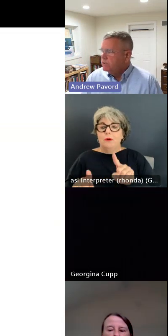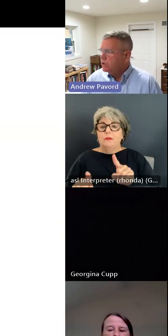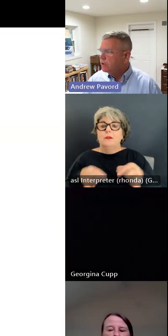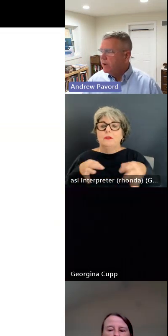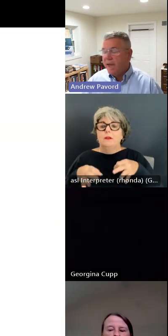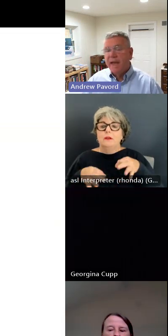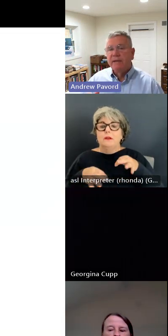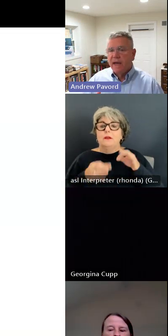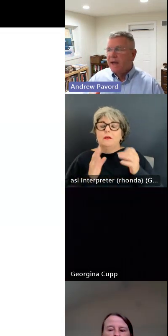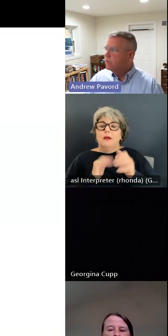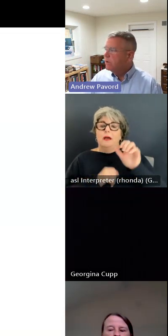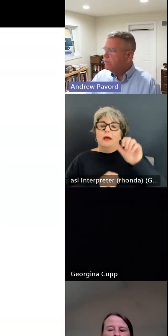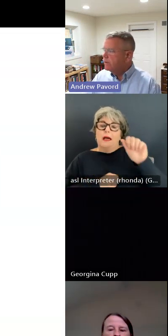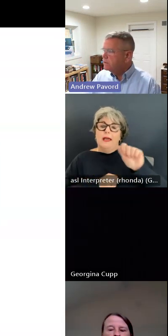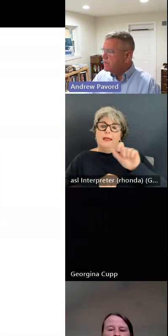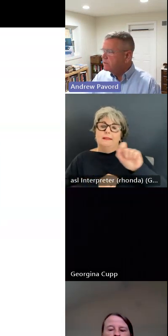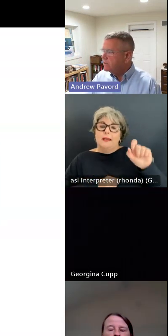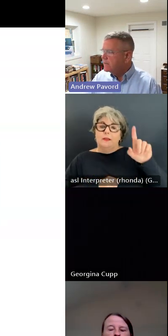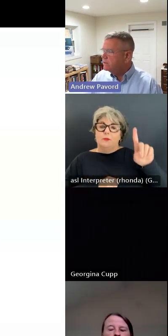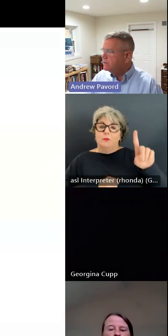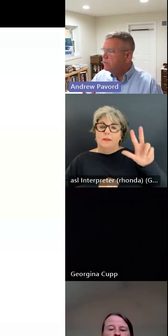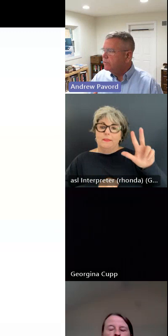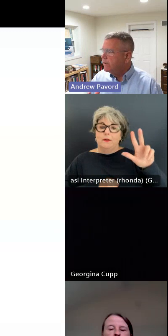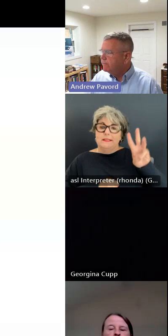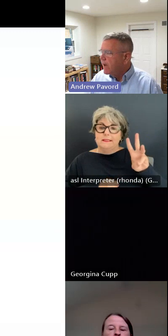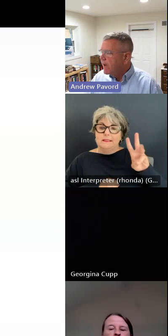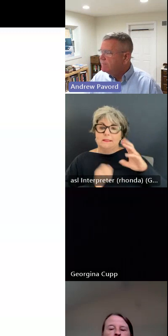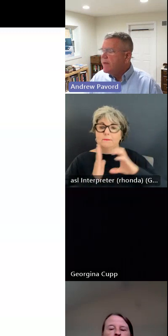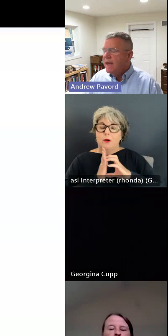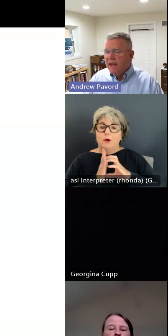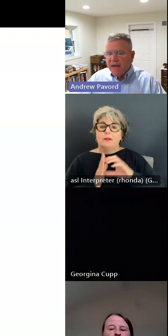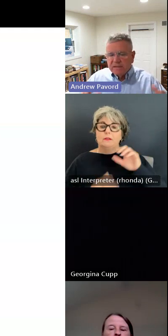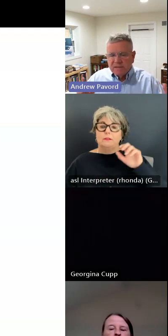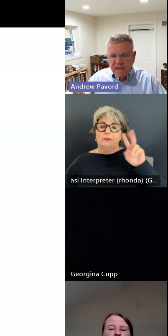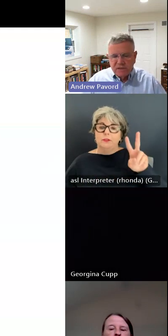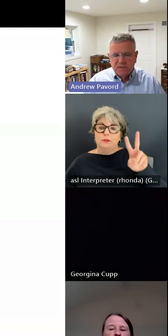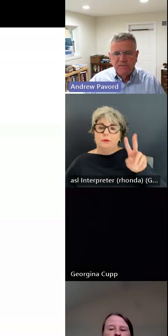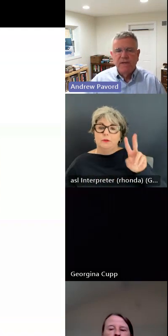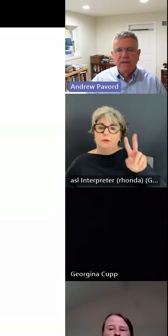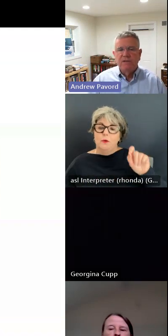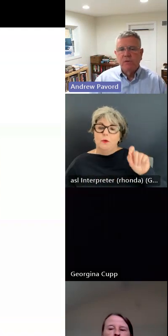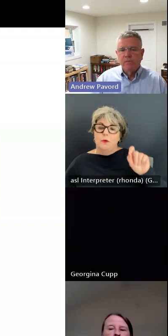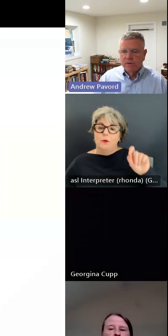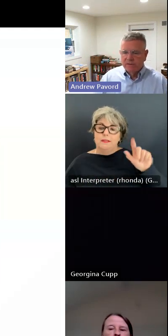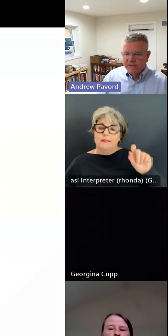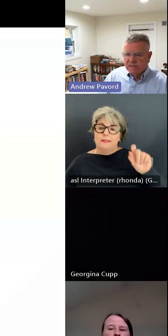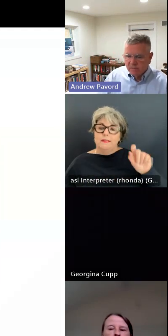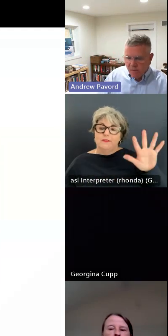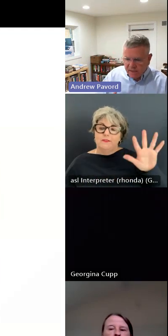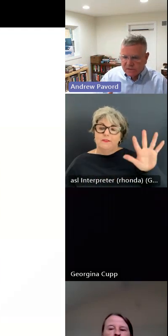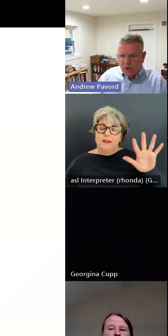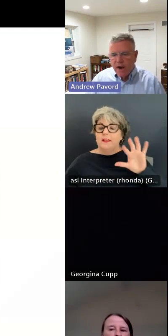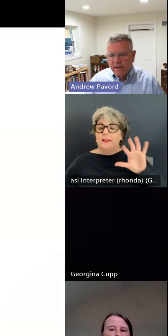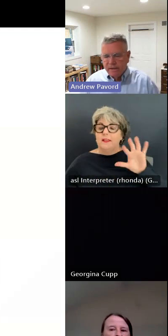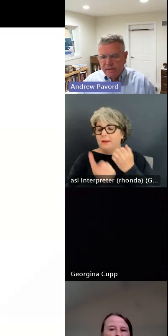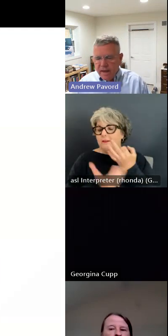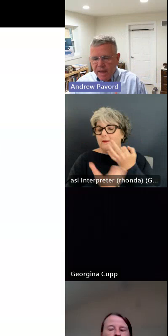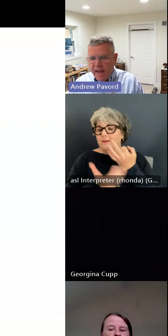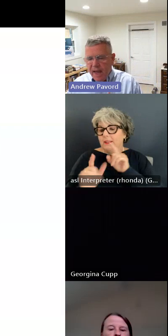in OMB Circular A-136, section 235. And that's the agency financial reports. That's what